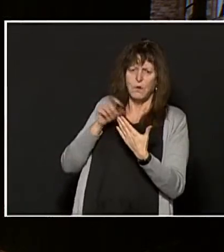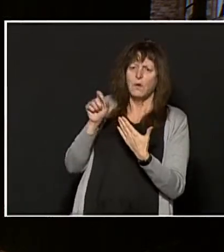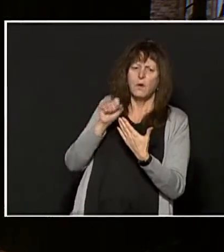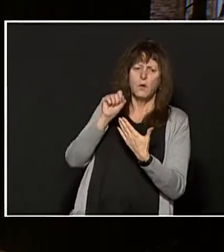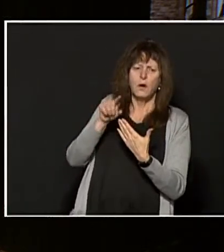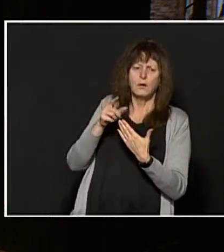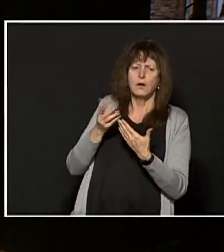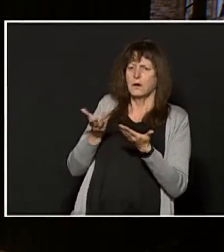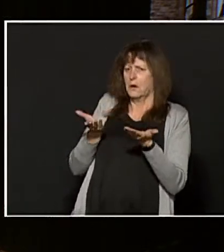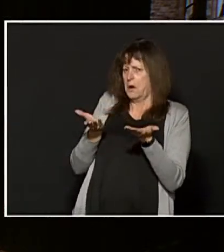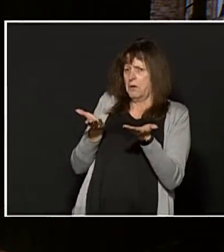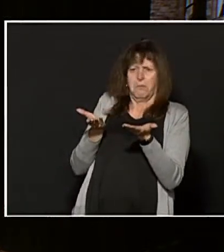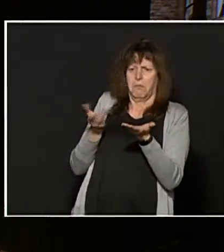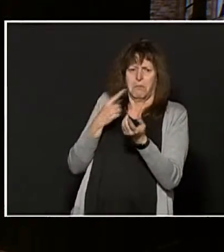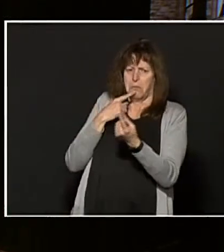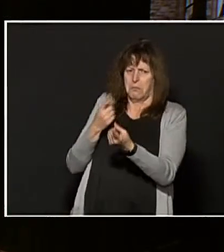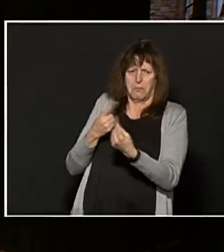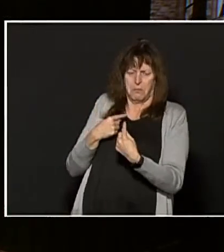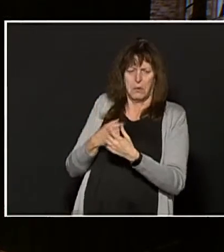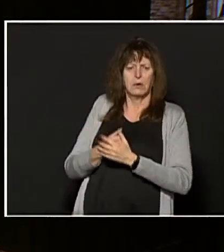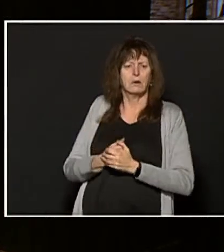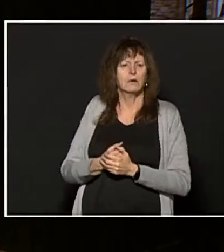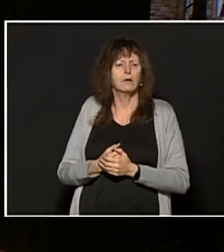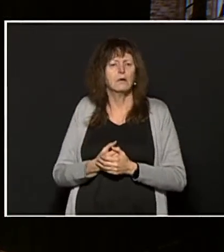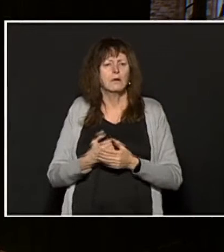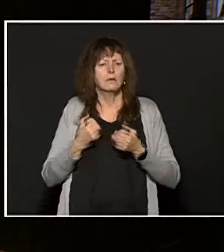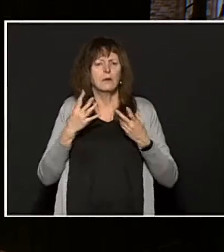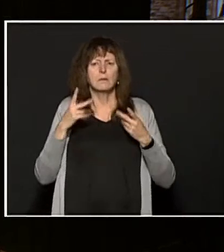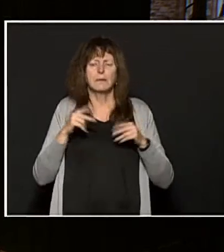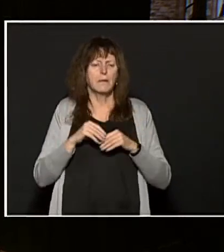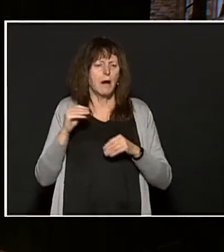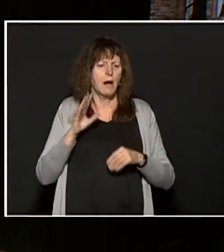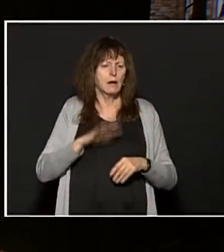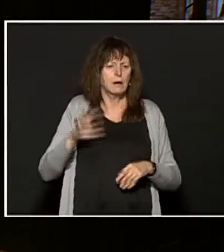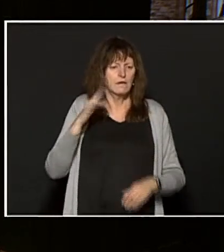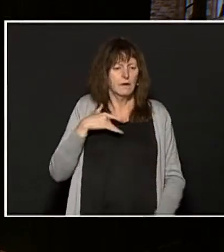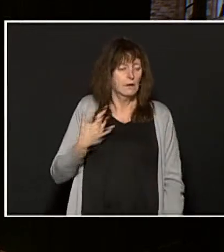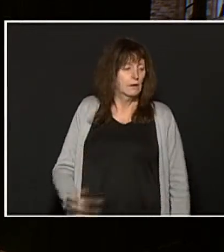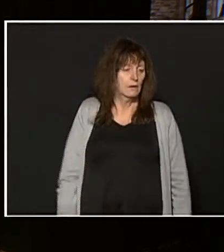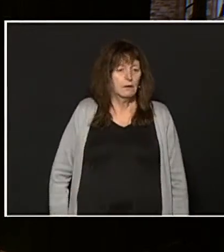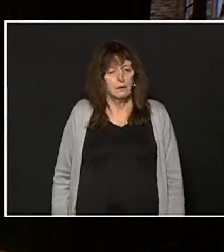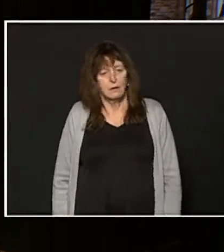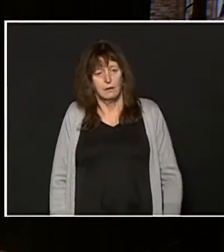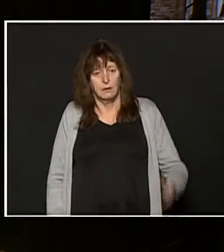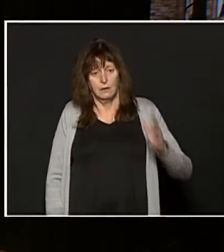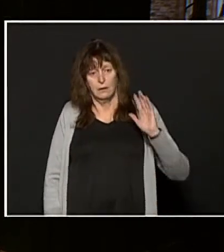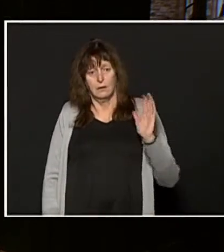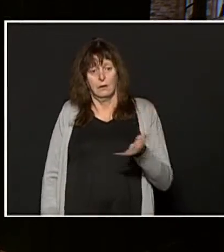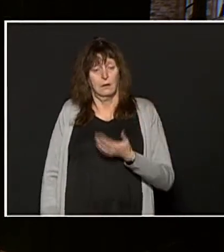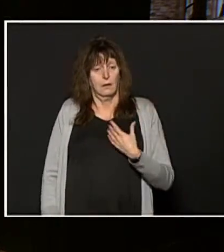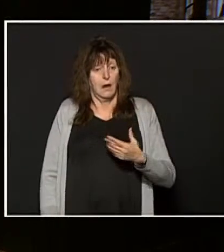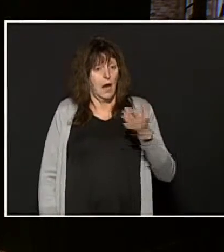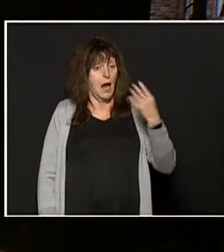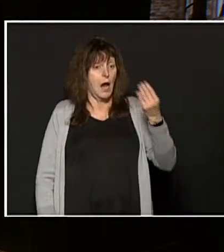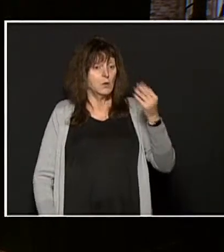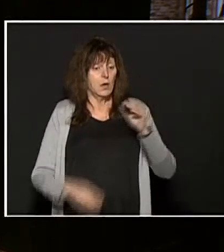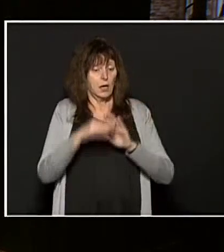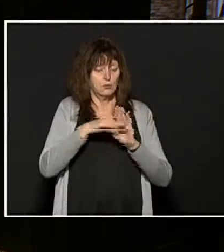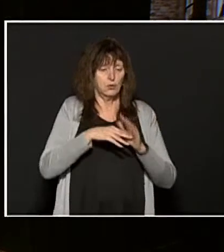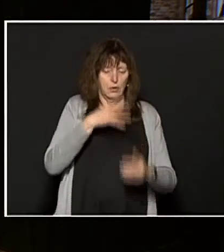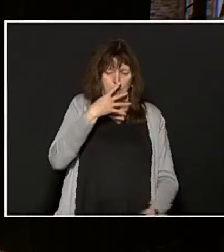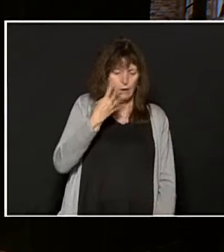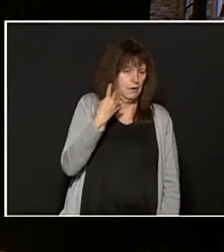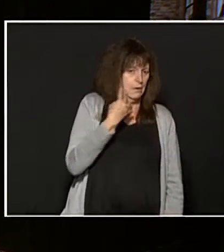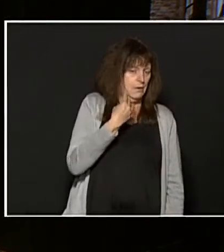Many Ontarians appear to be just flat out rejecting and going against many of the province's outdoor restrictions, the ones that remain on the books. And we've got groups